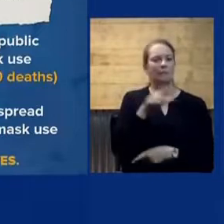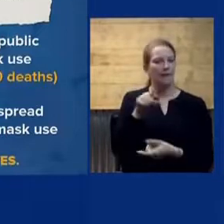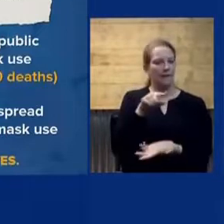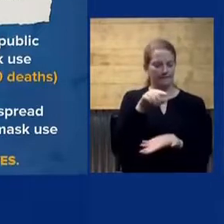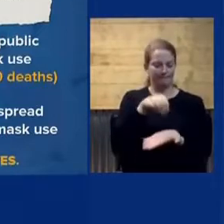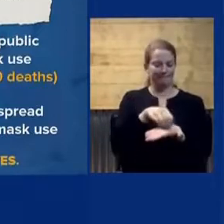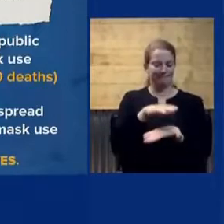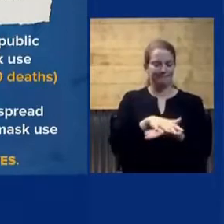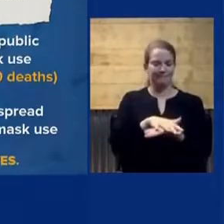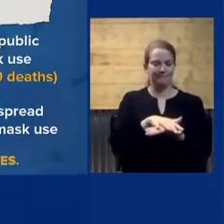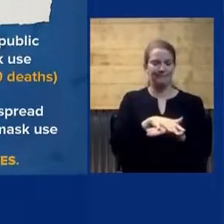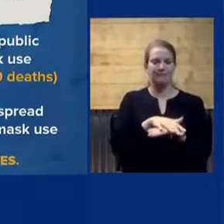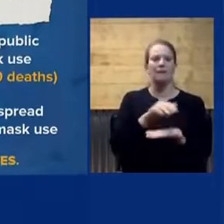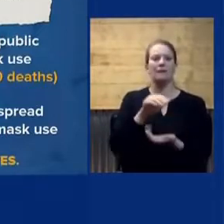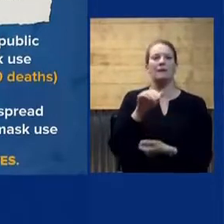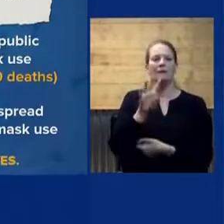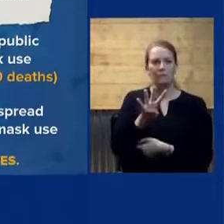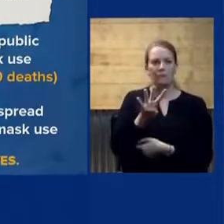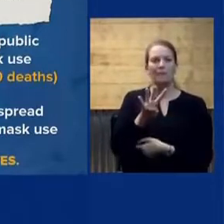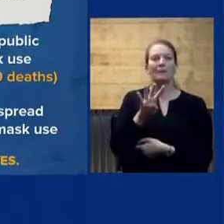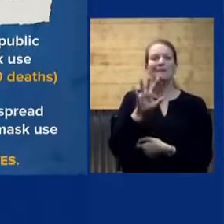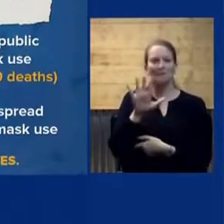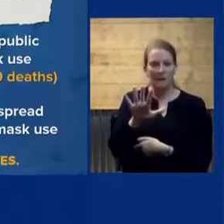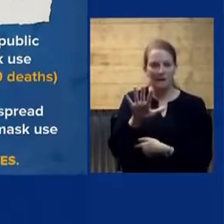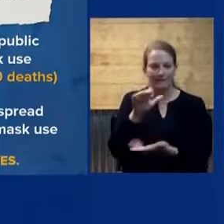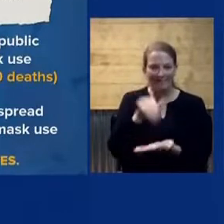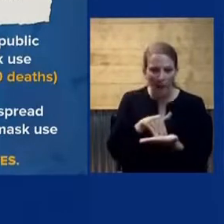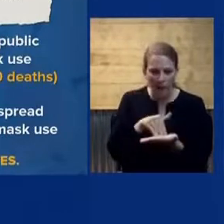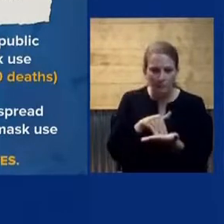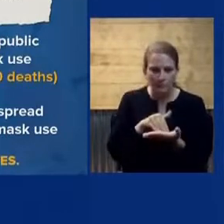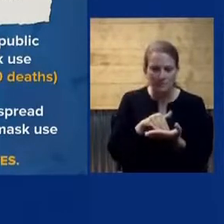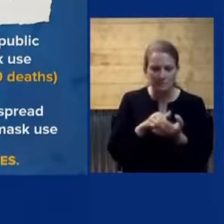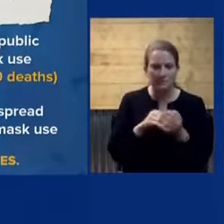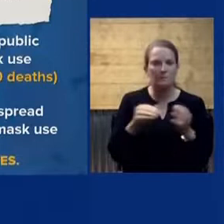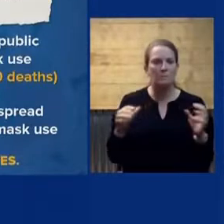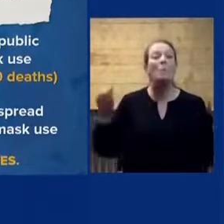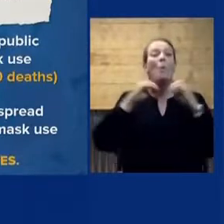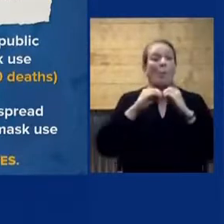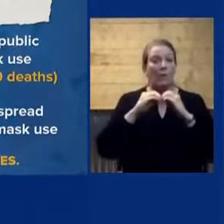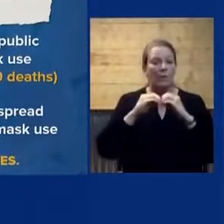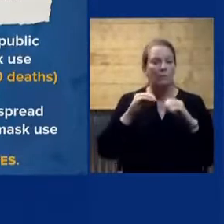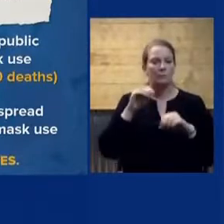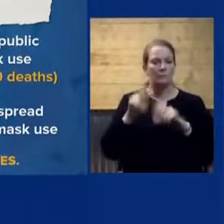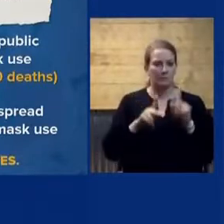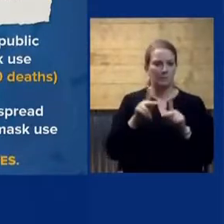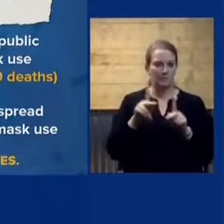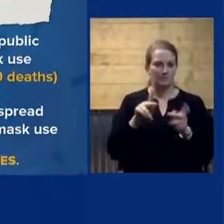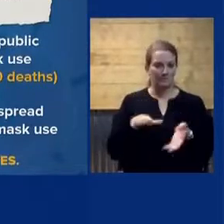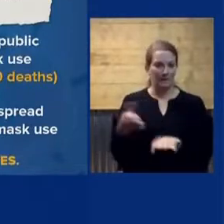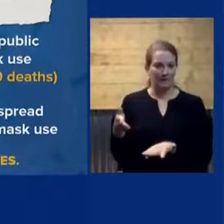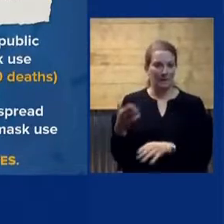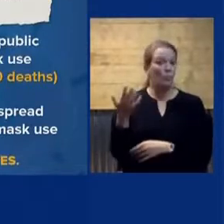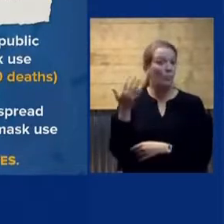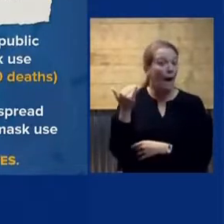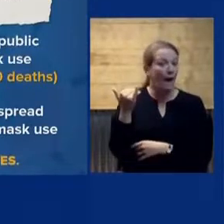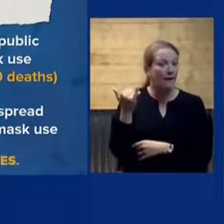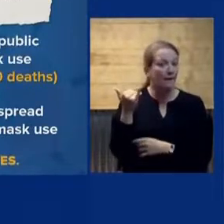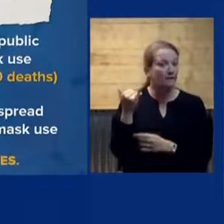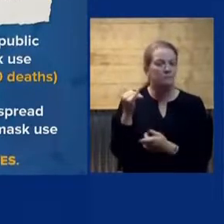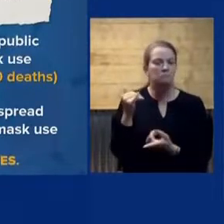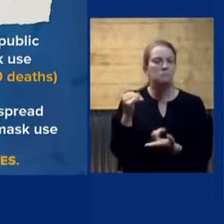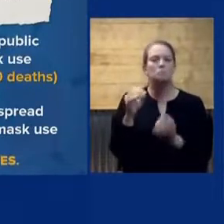45,000 more people will die if they don't wear masks.